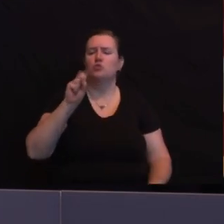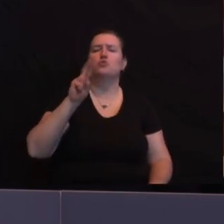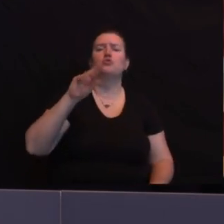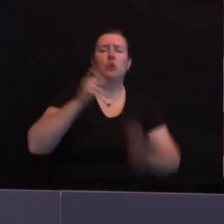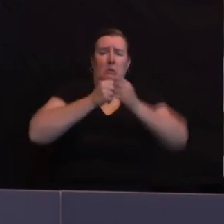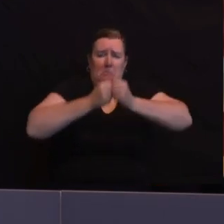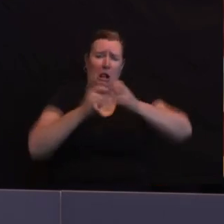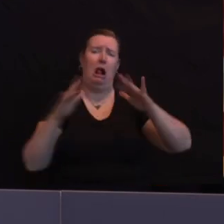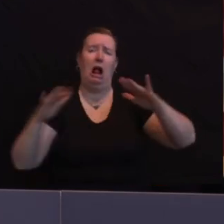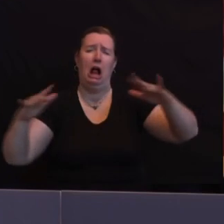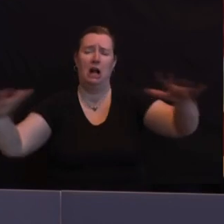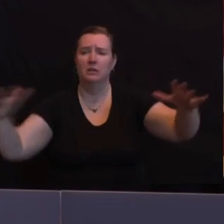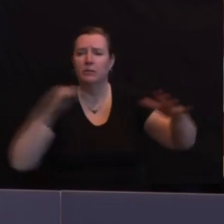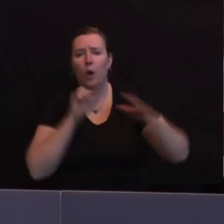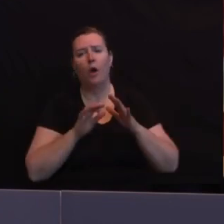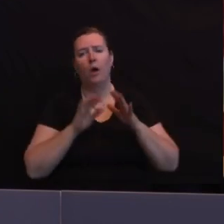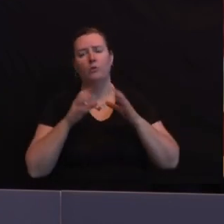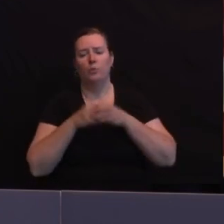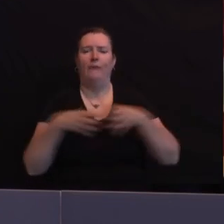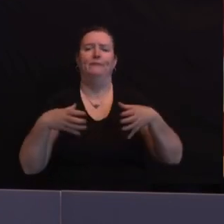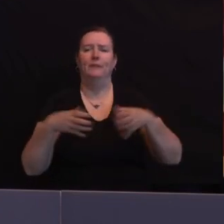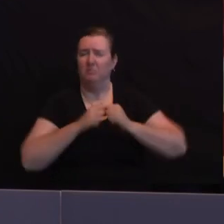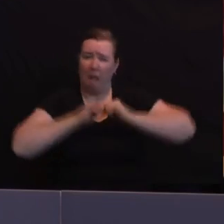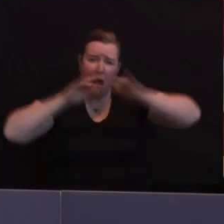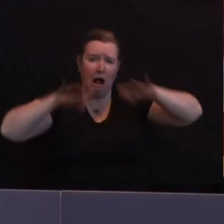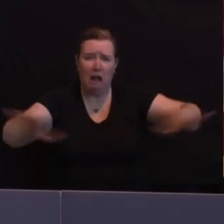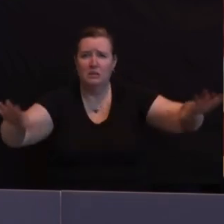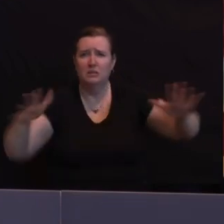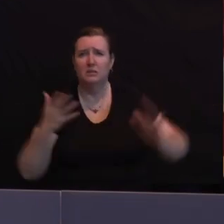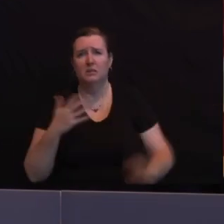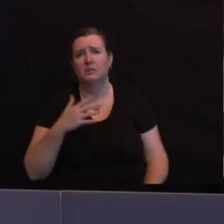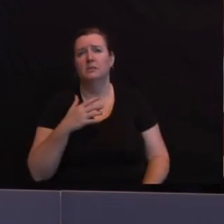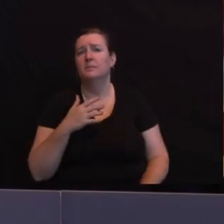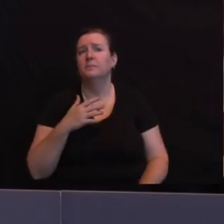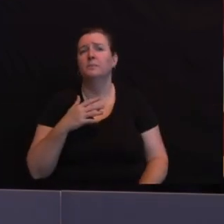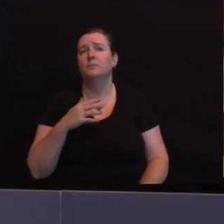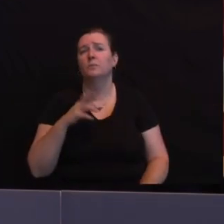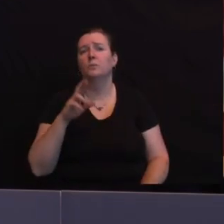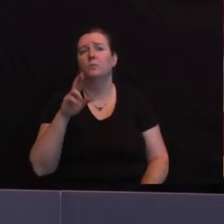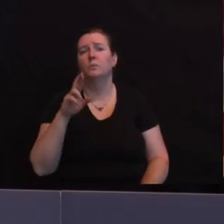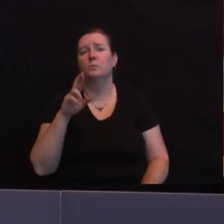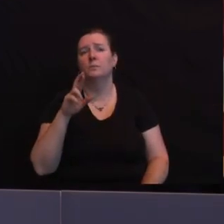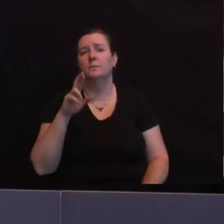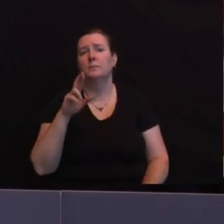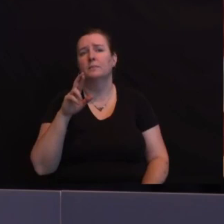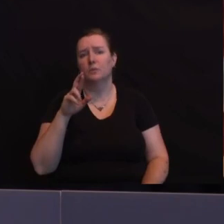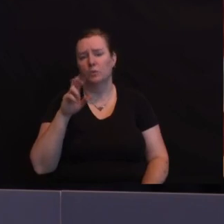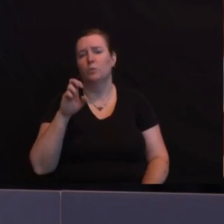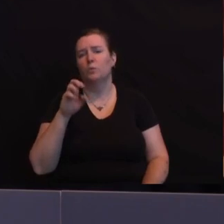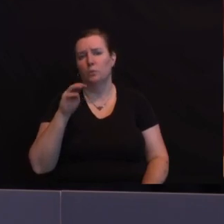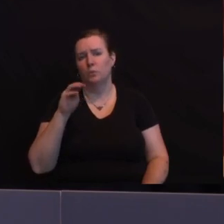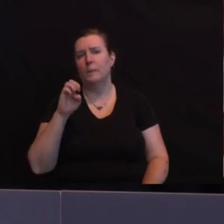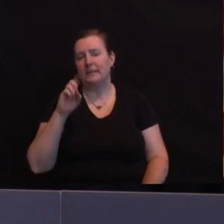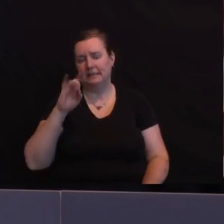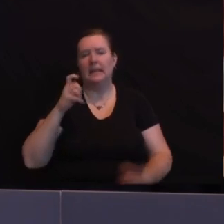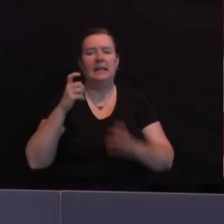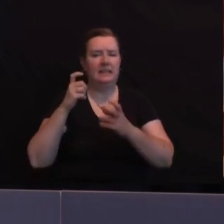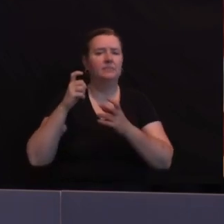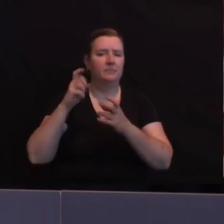stockpiled antiviral medication, remdesivir, and we have stockpiled ventilators. Our biggest concern will be